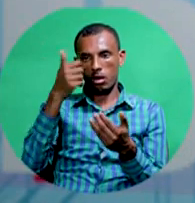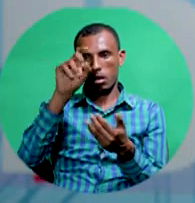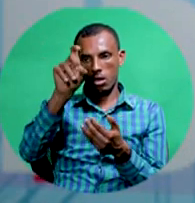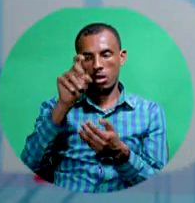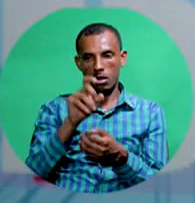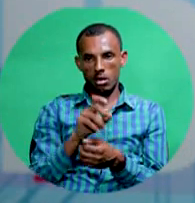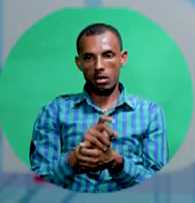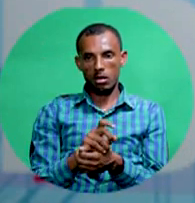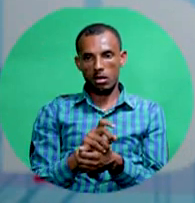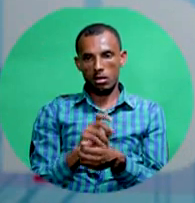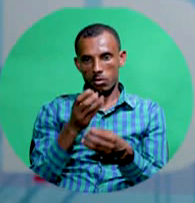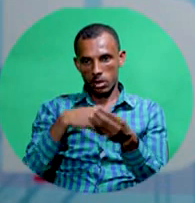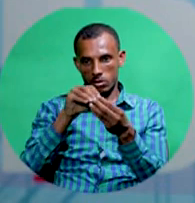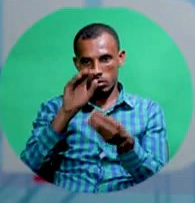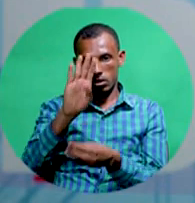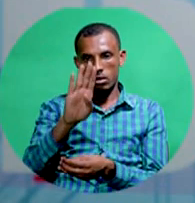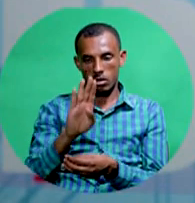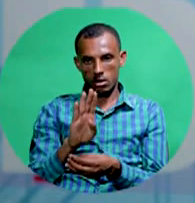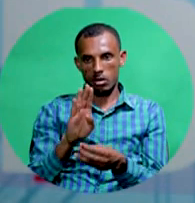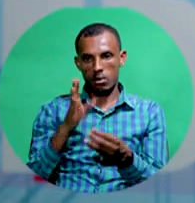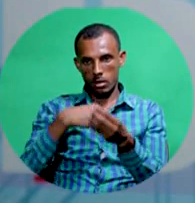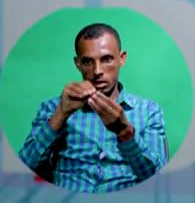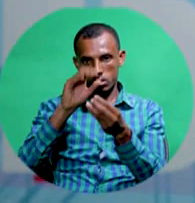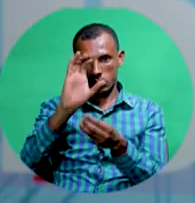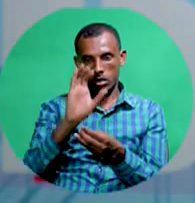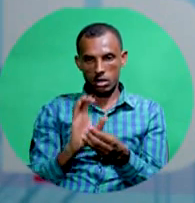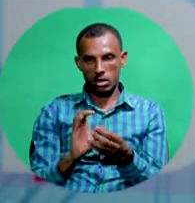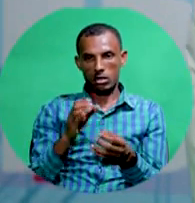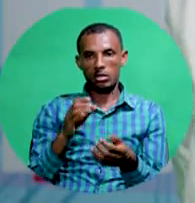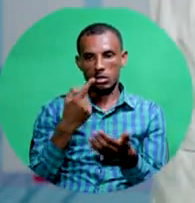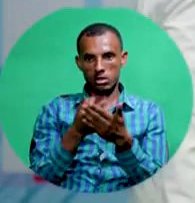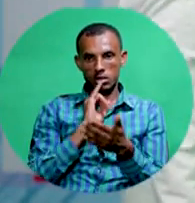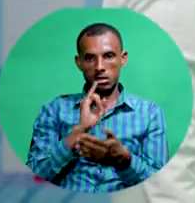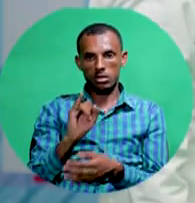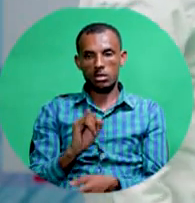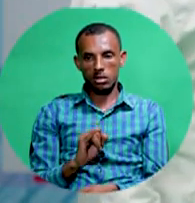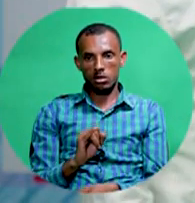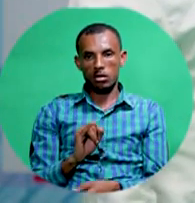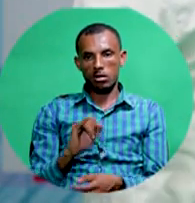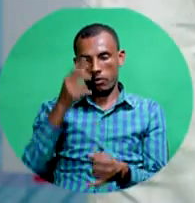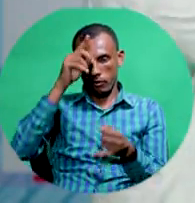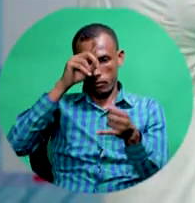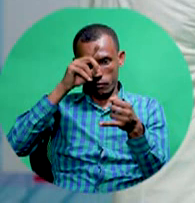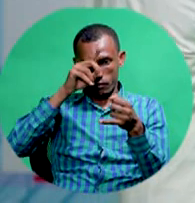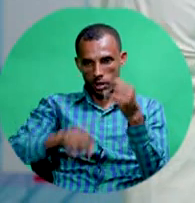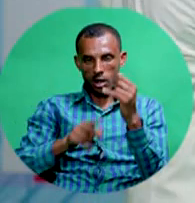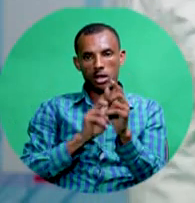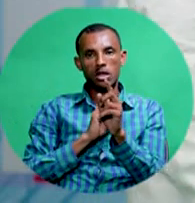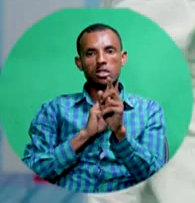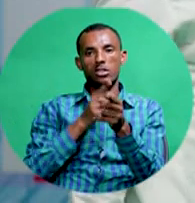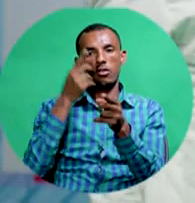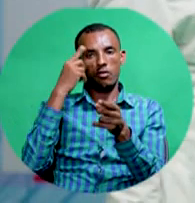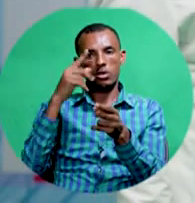ax plus b plus c. So this is the final answer for